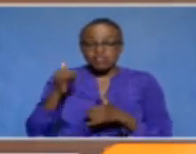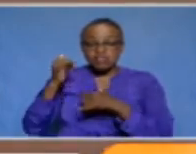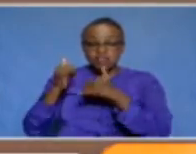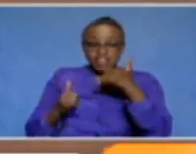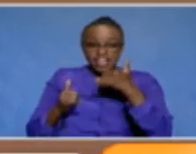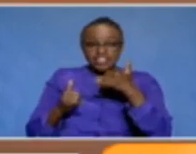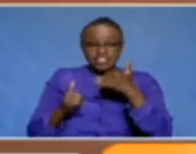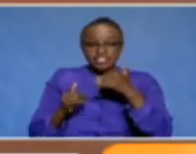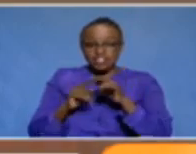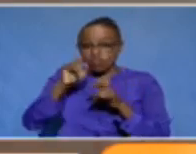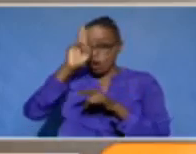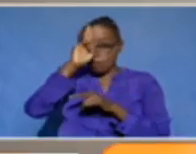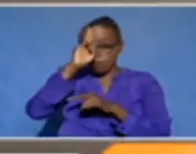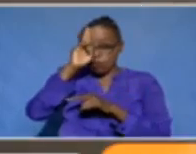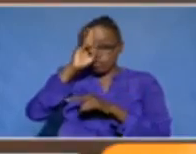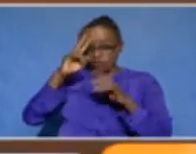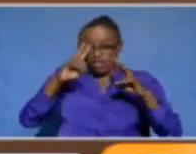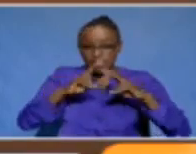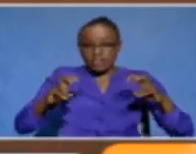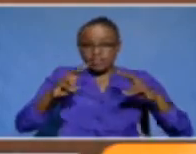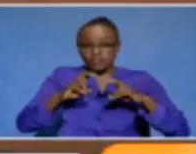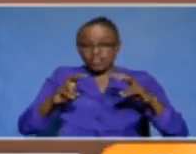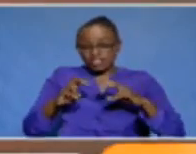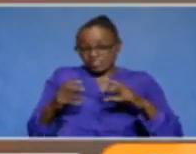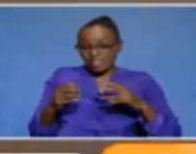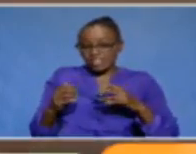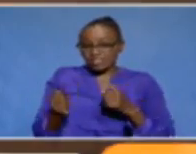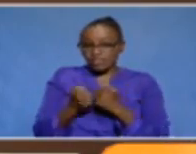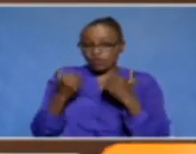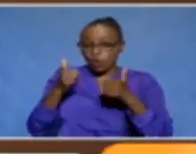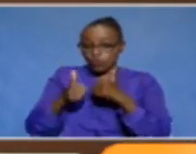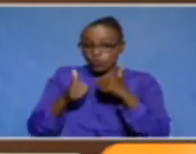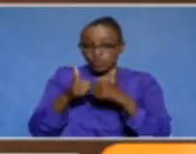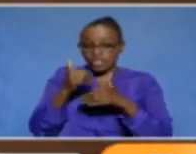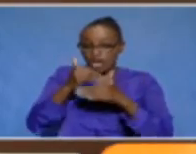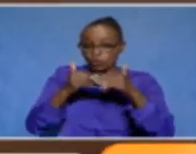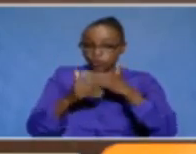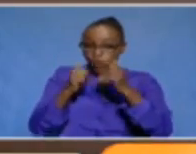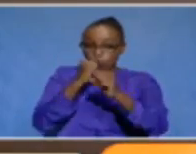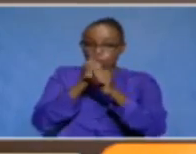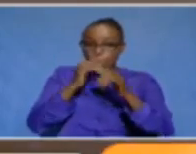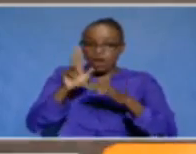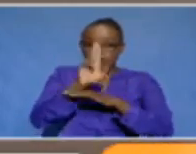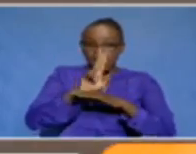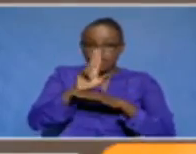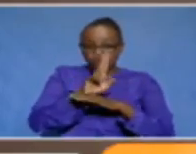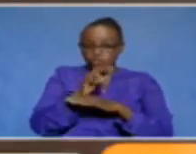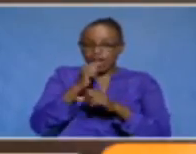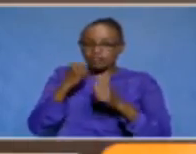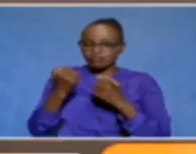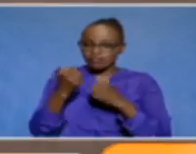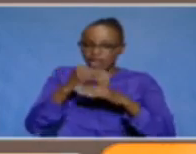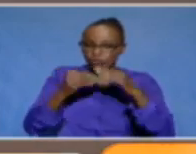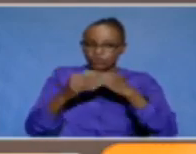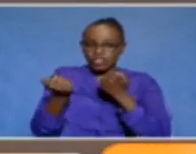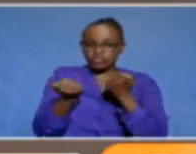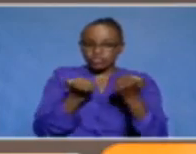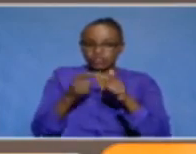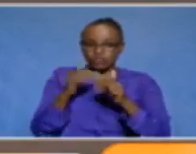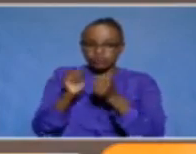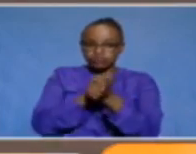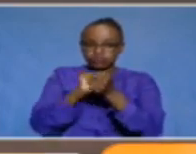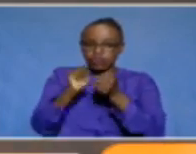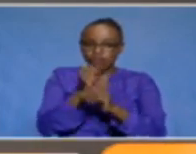finally, police are investigating an incident in which a construction worker used a construction vehicle to destroy